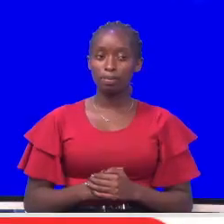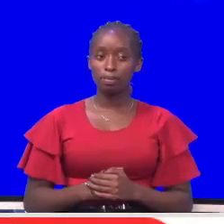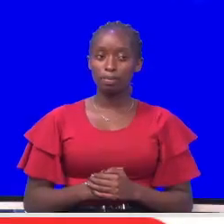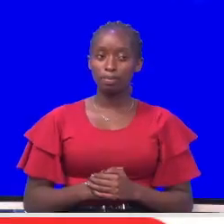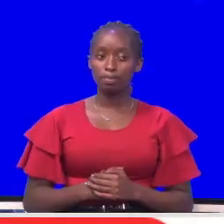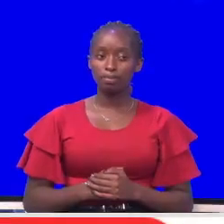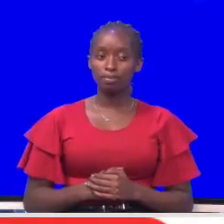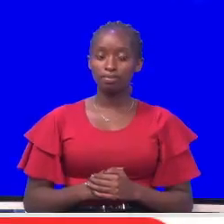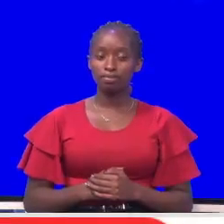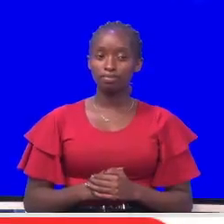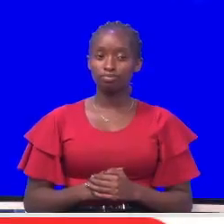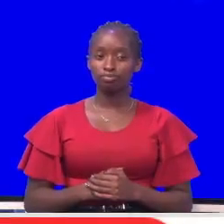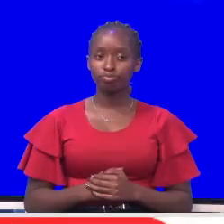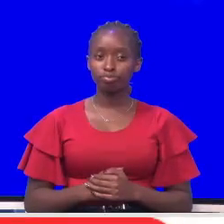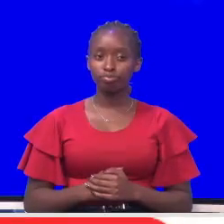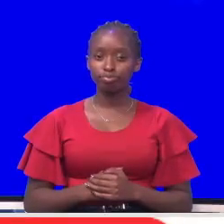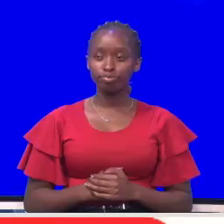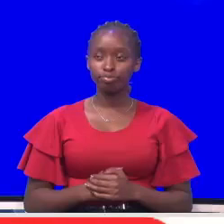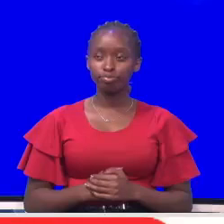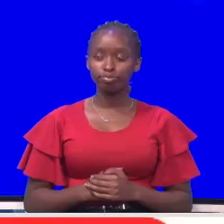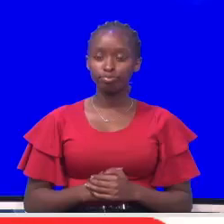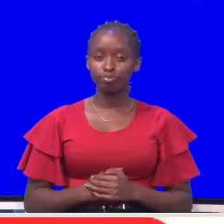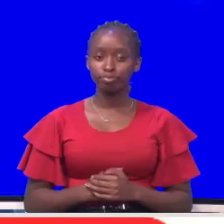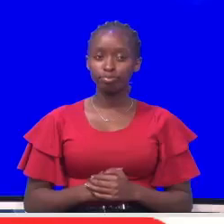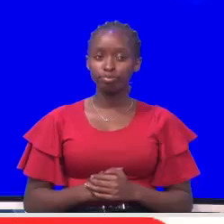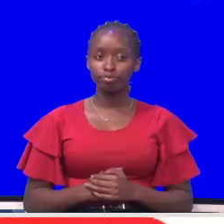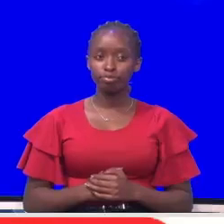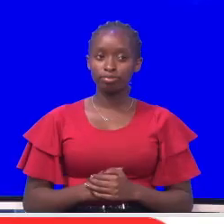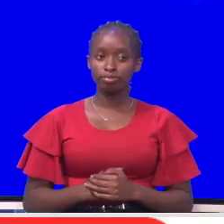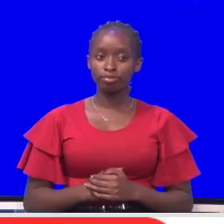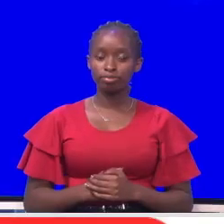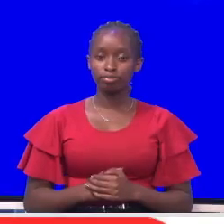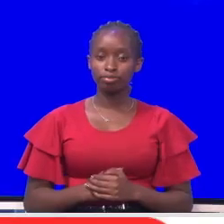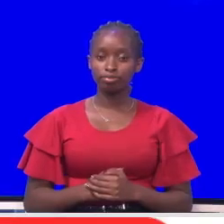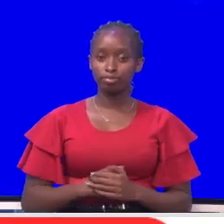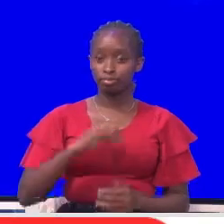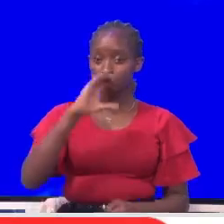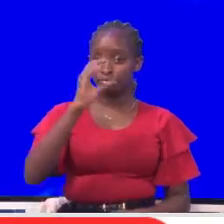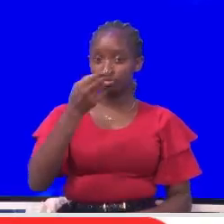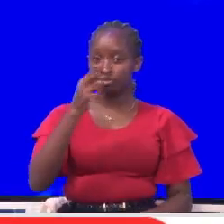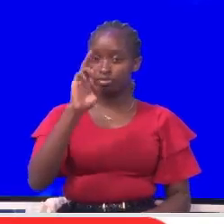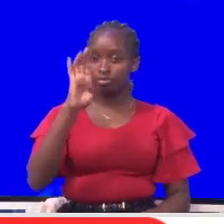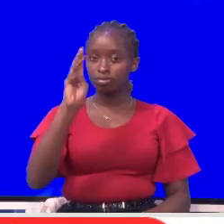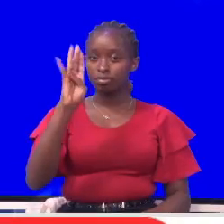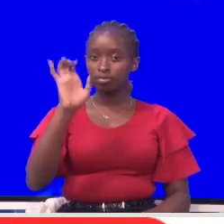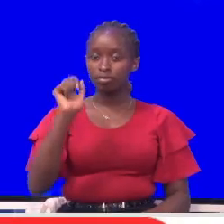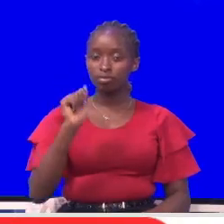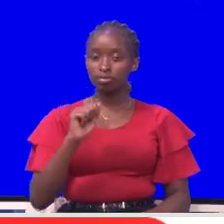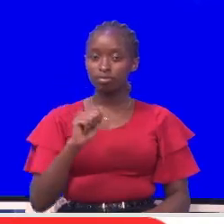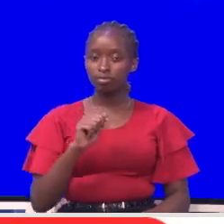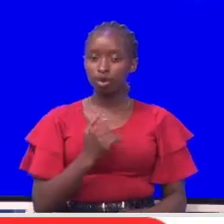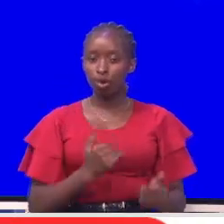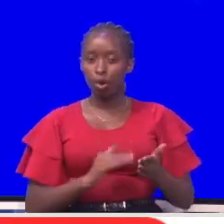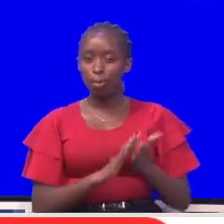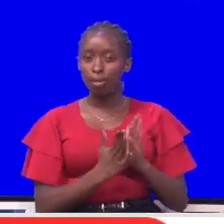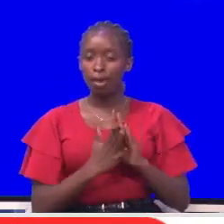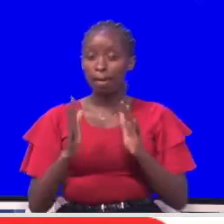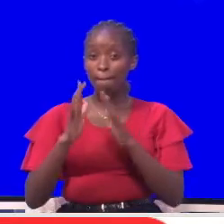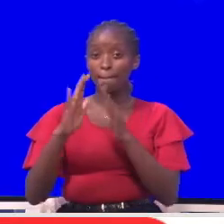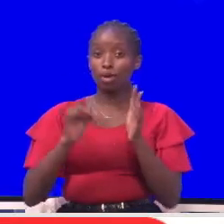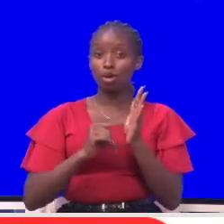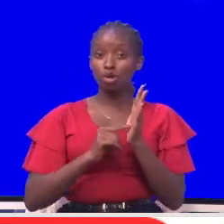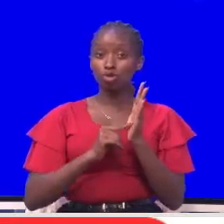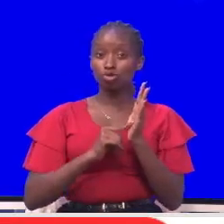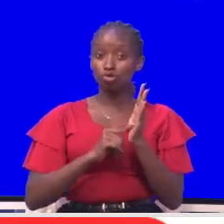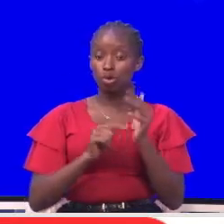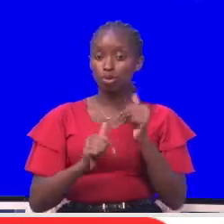Ladies and gentlemen, 1 year down the line, Chamber is on its way to becoming the biggest late night radio show. And I can only be grateful to Bwana